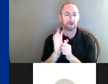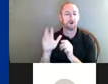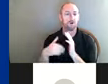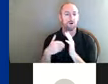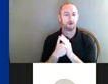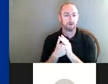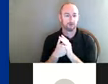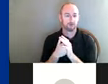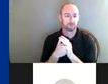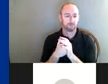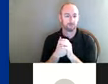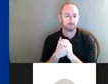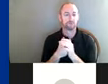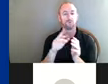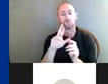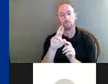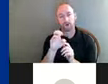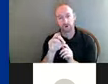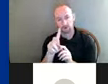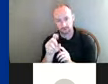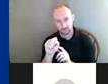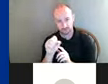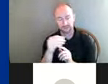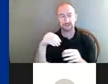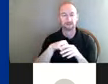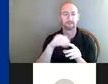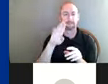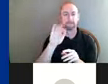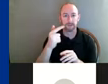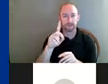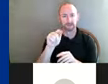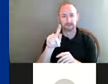those records in the big data set.